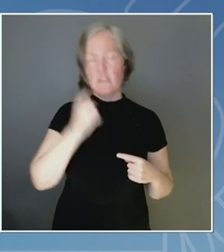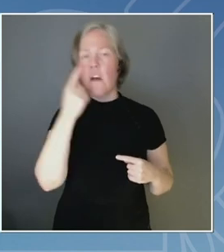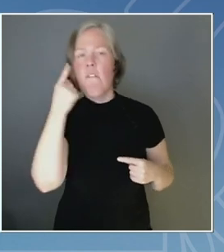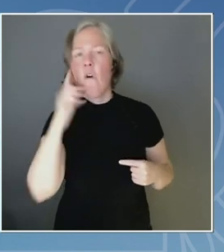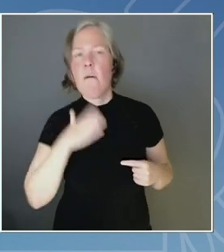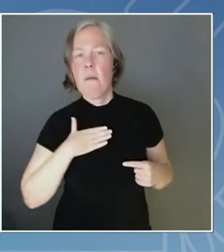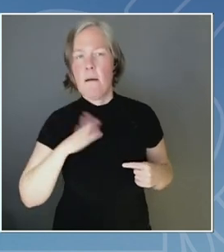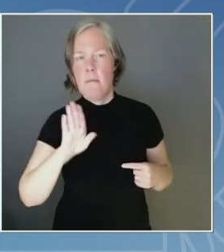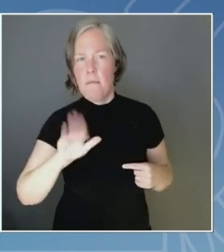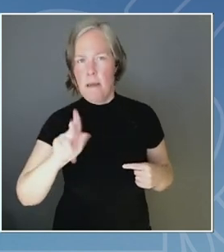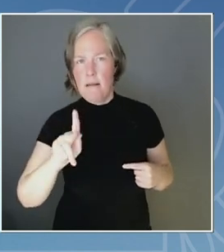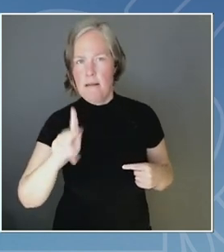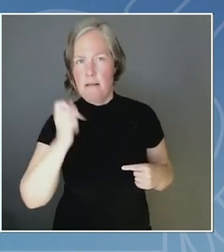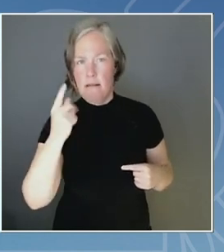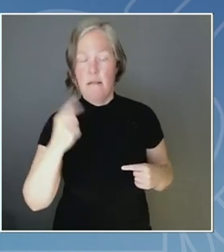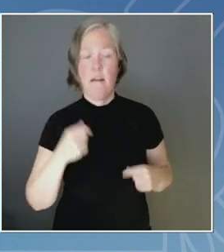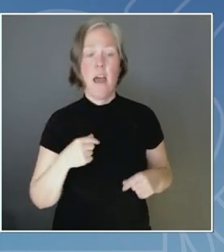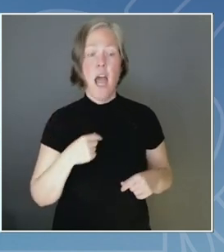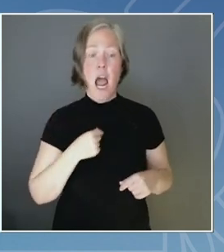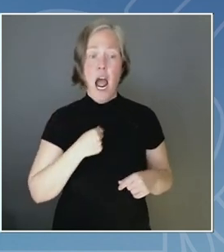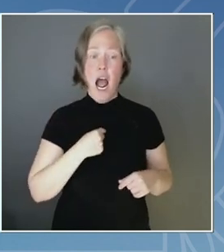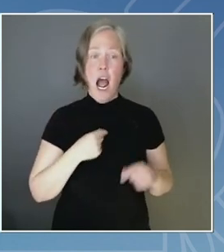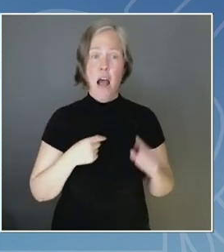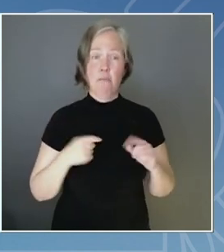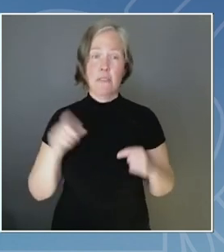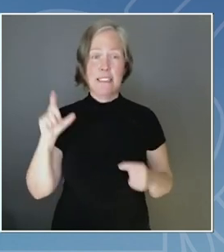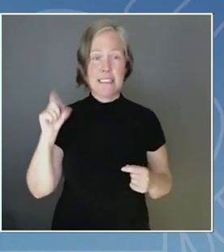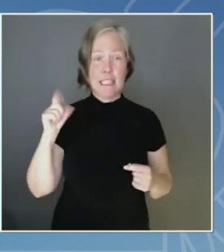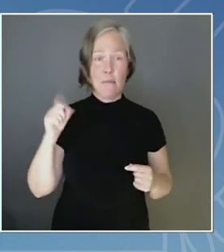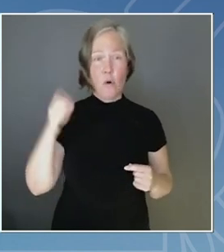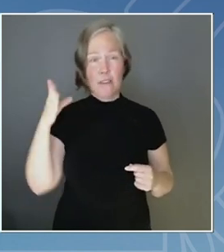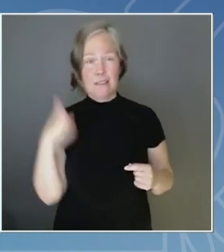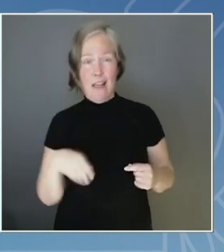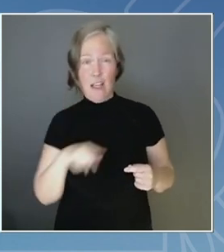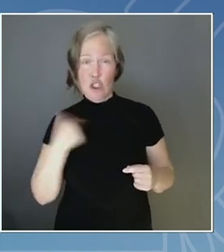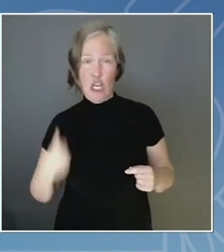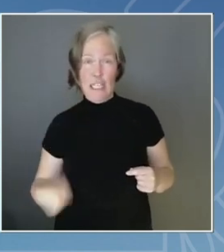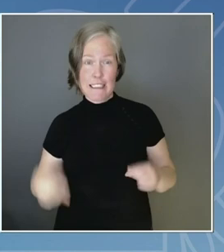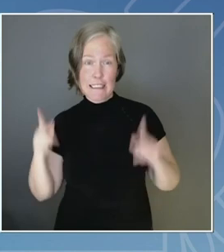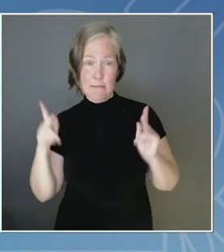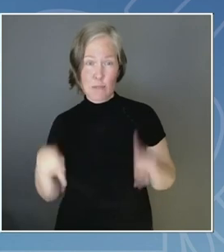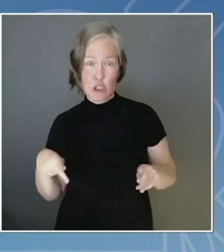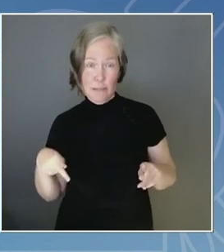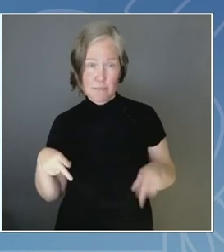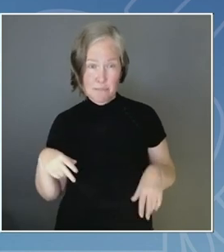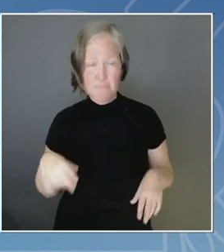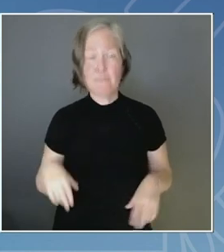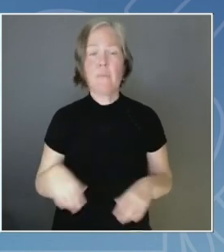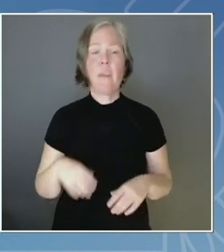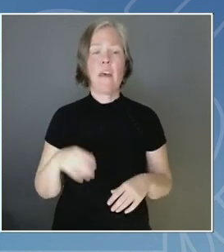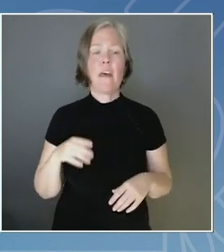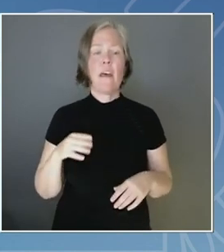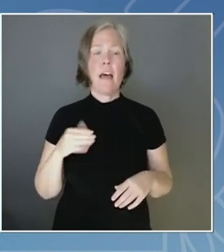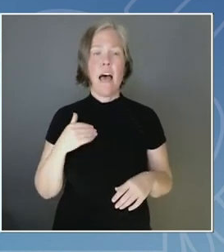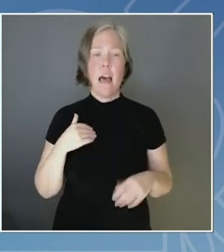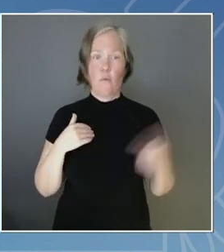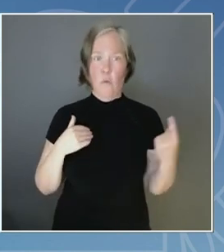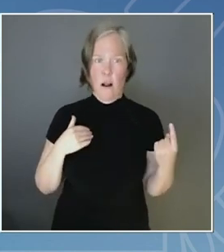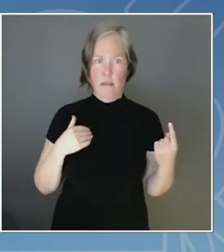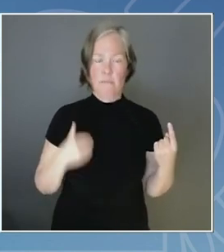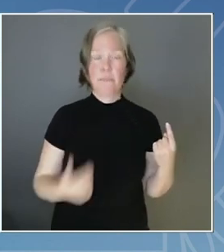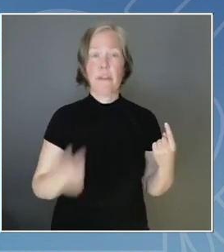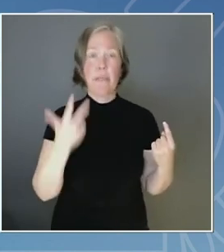the only, I would say I'm a Singaporean Chinese, or overseas Chinese, you call it. Then we have 3